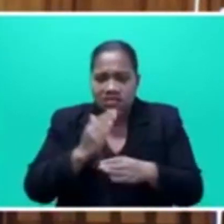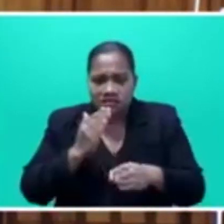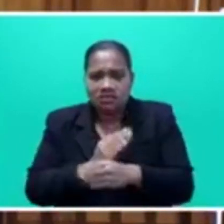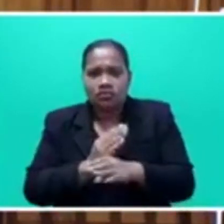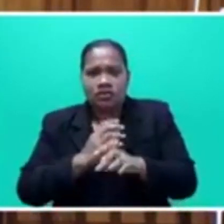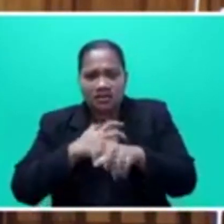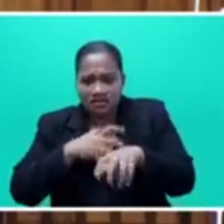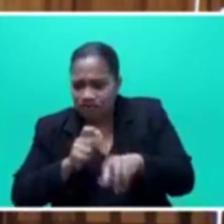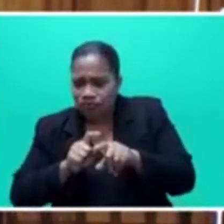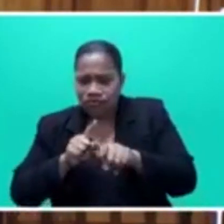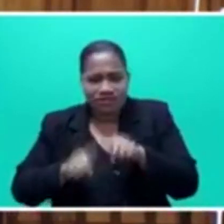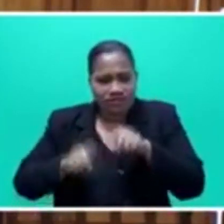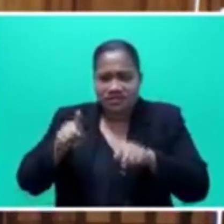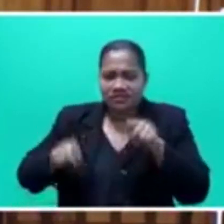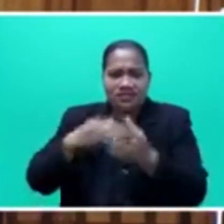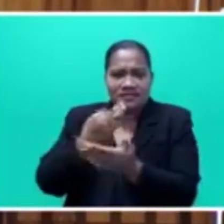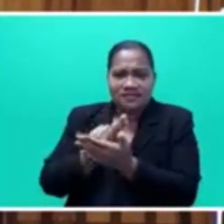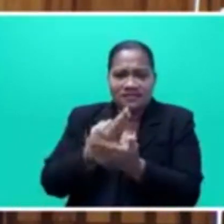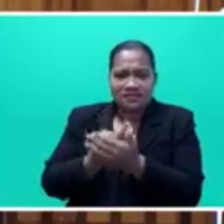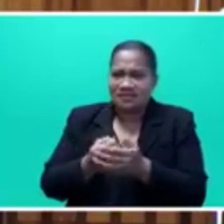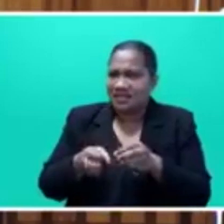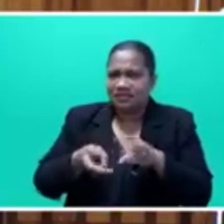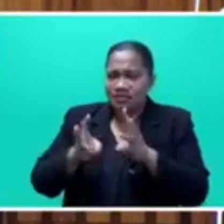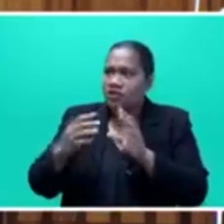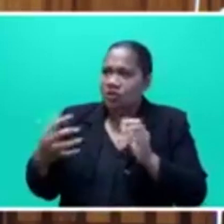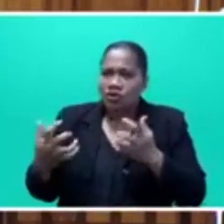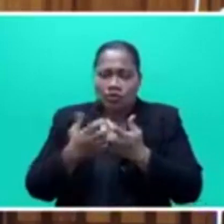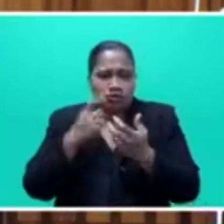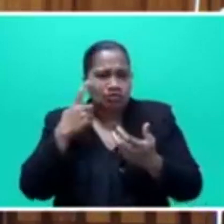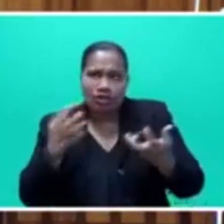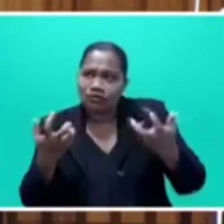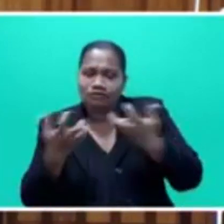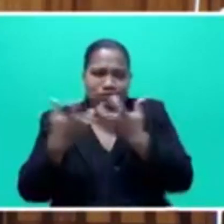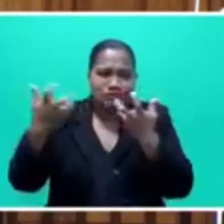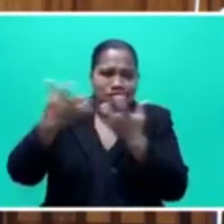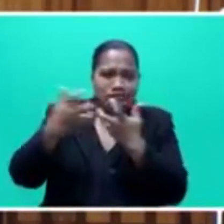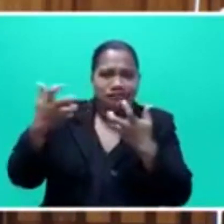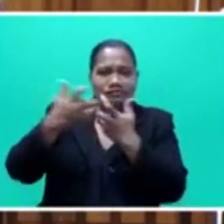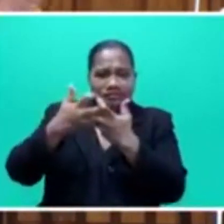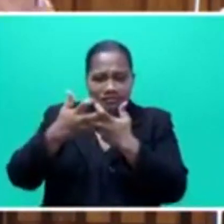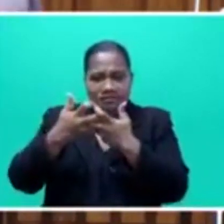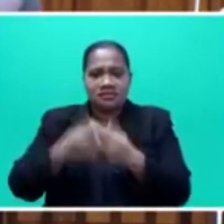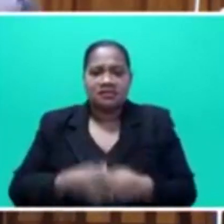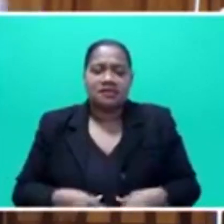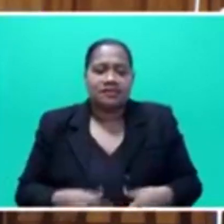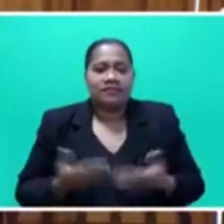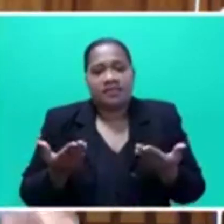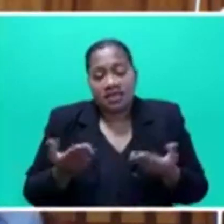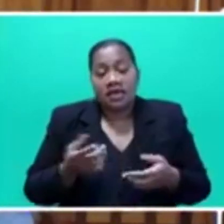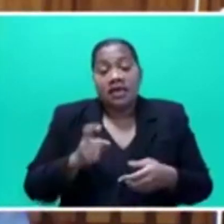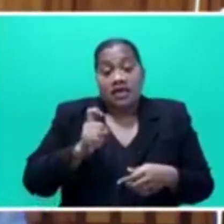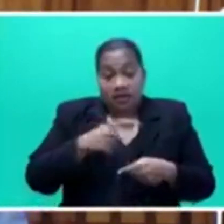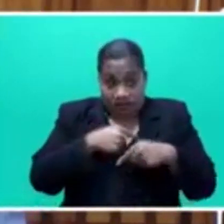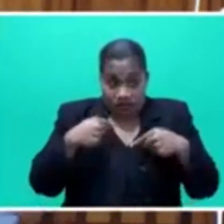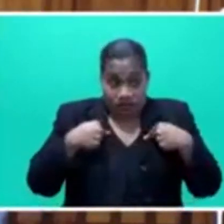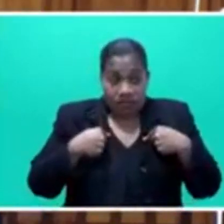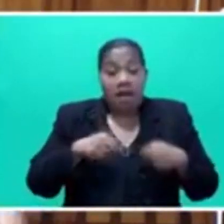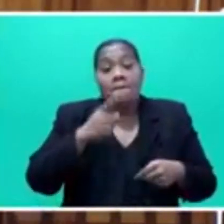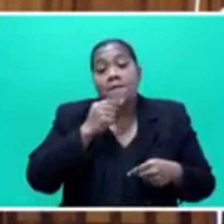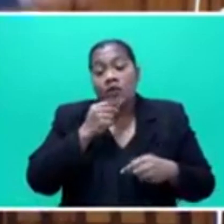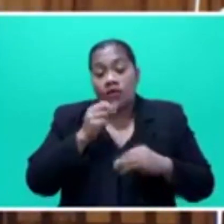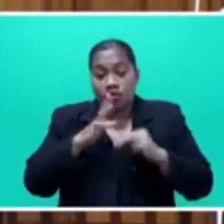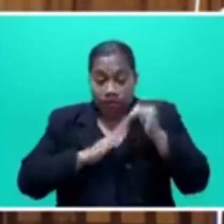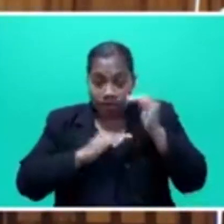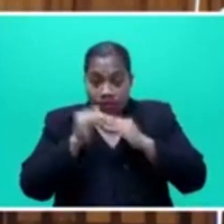measures. Mr. Speaker, sir, and the point they miss is this. If we are borrowing to build now, Mr. Speaker,